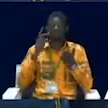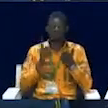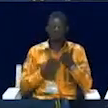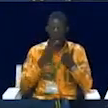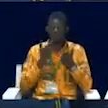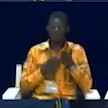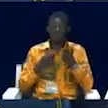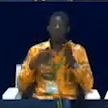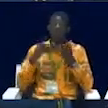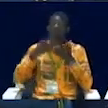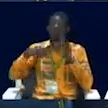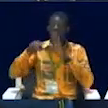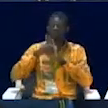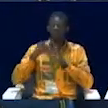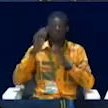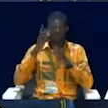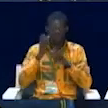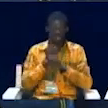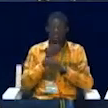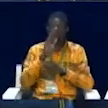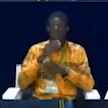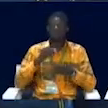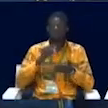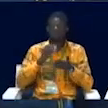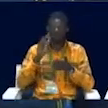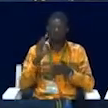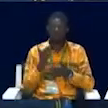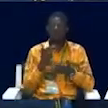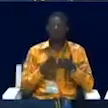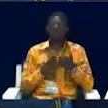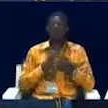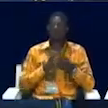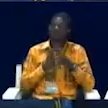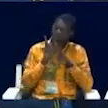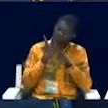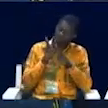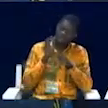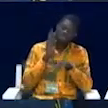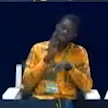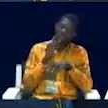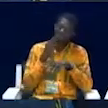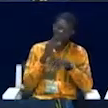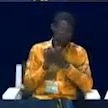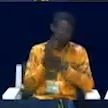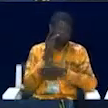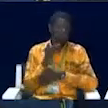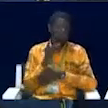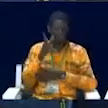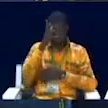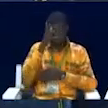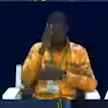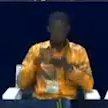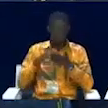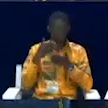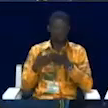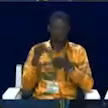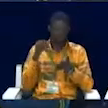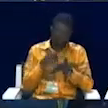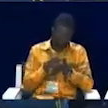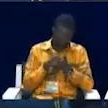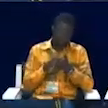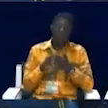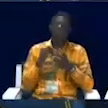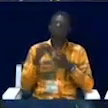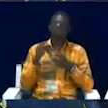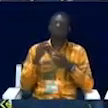double portion Congress, you will carry your double portion." So I look at her and say, "You see, Daddy has confirmed it." I